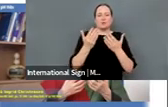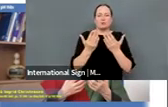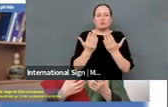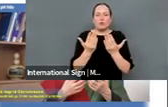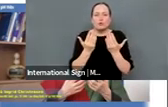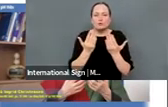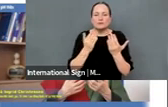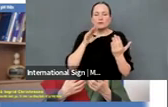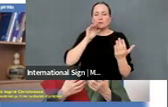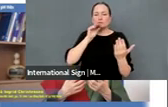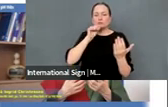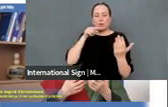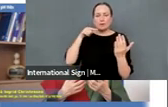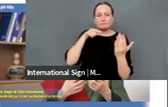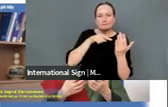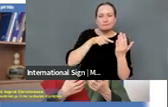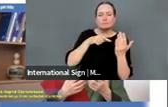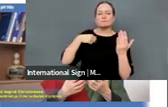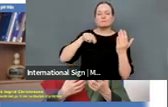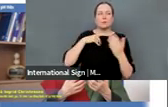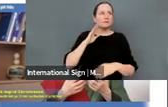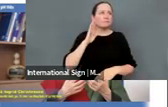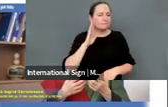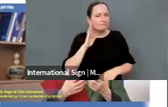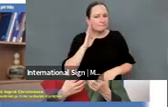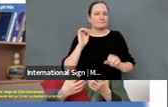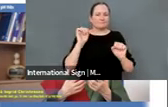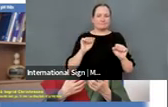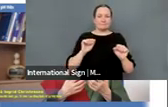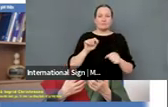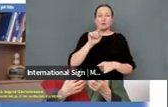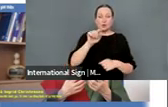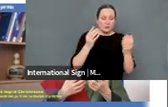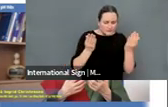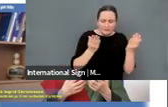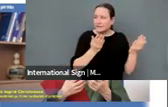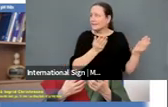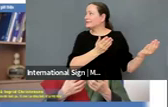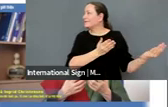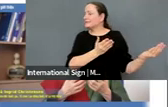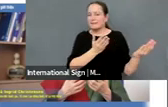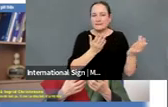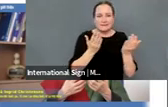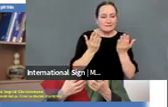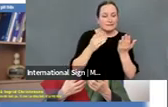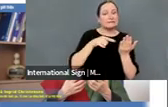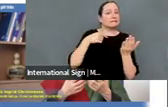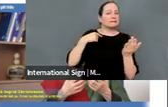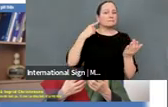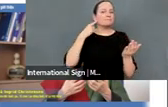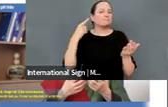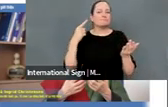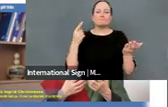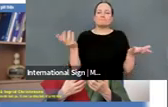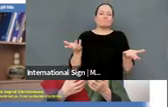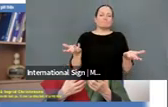so that we get everything you are saying, because you are going off and on. So stay very close to the mic all the time